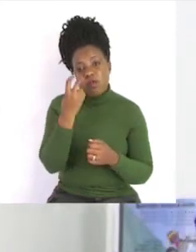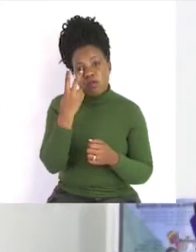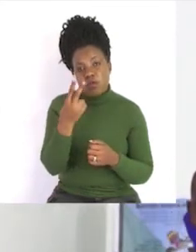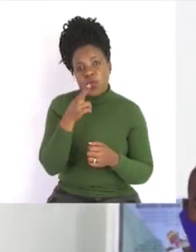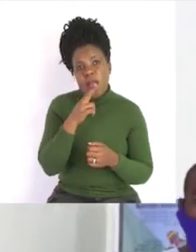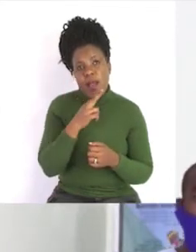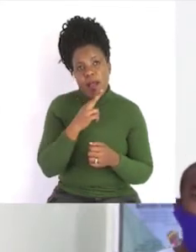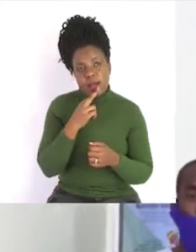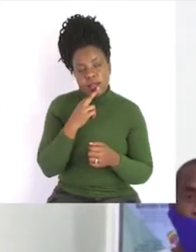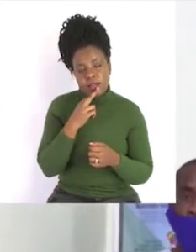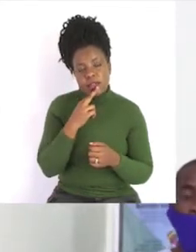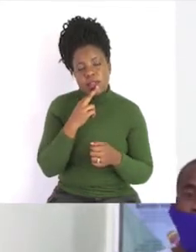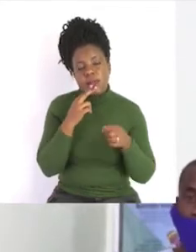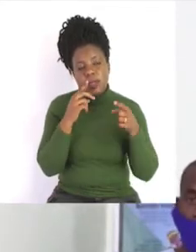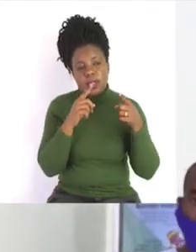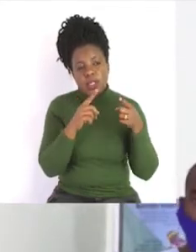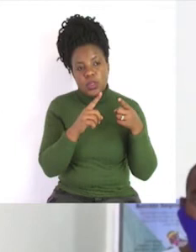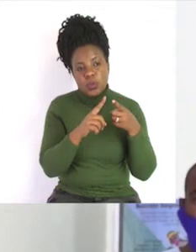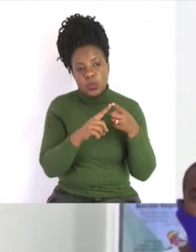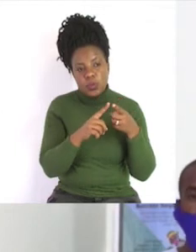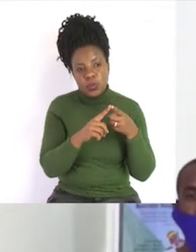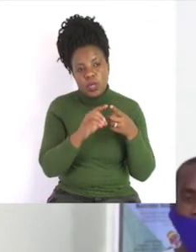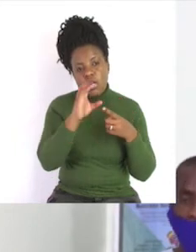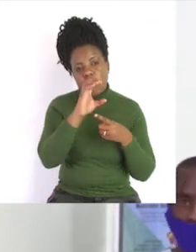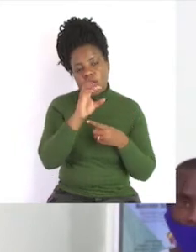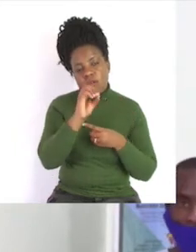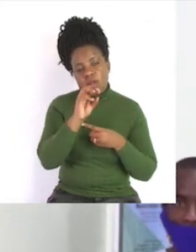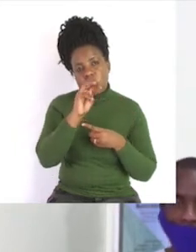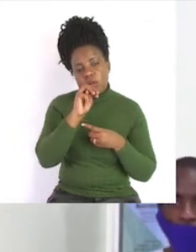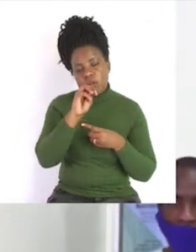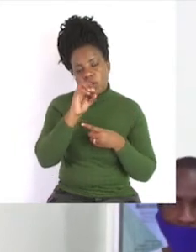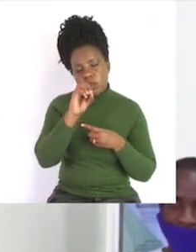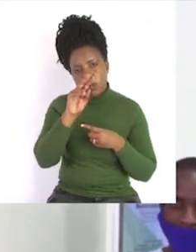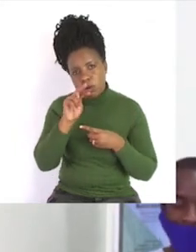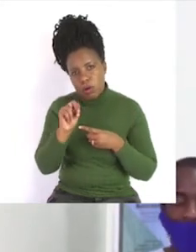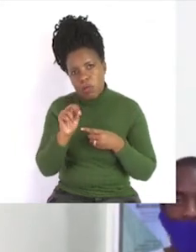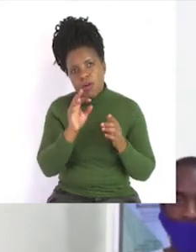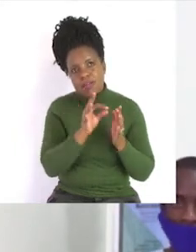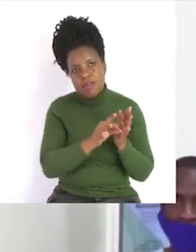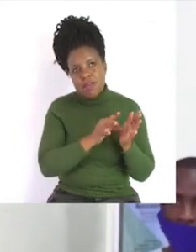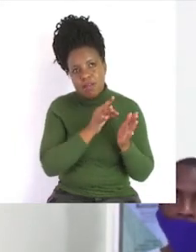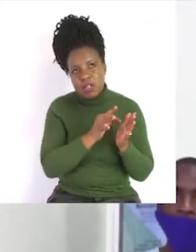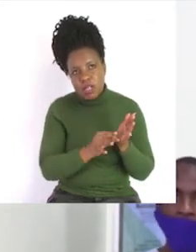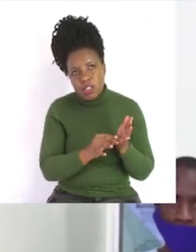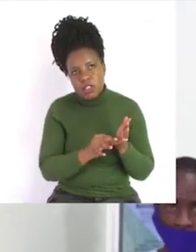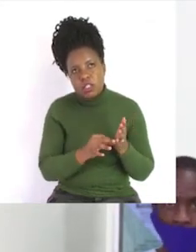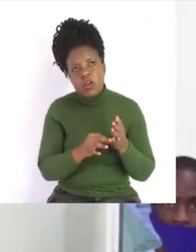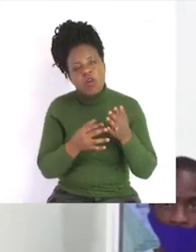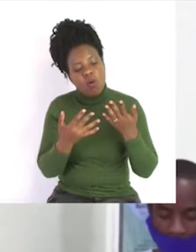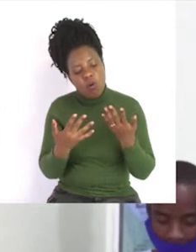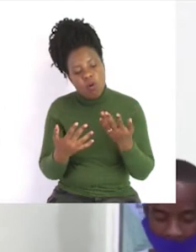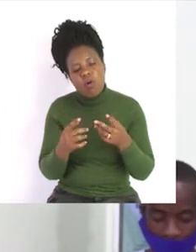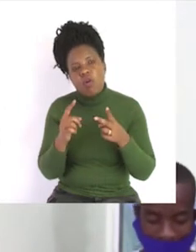1, you can write it as a common fraction. And secondly, you can write it as a decimal